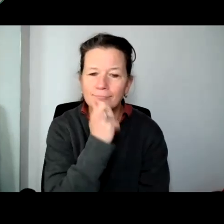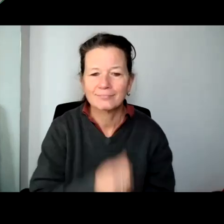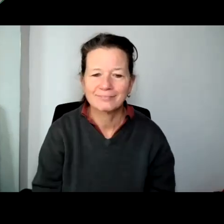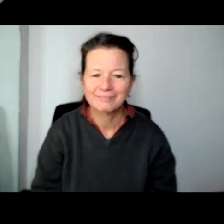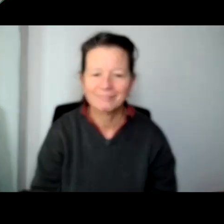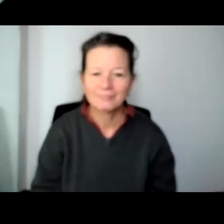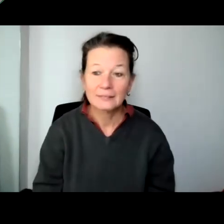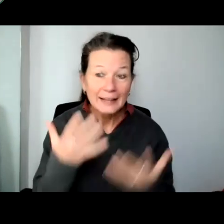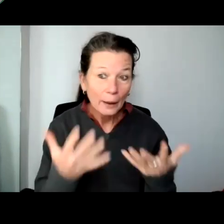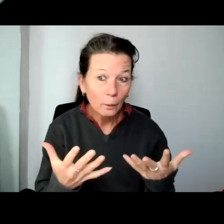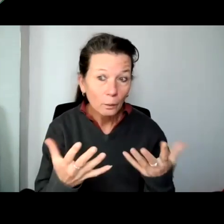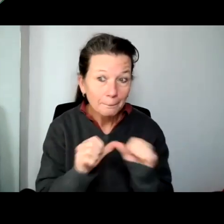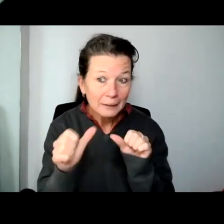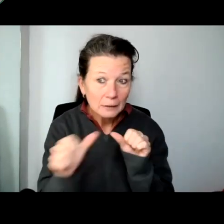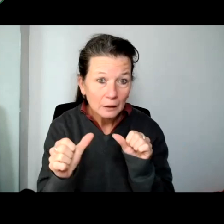How about now?